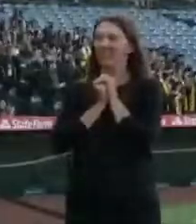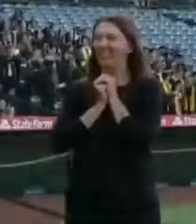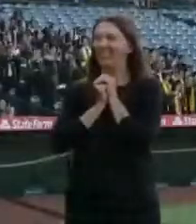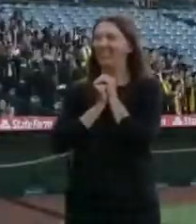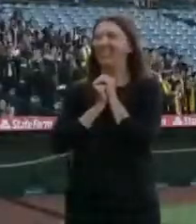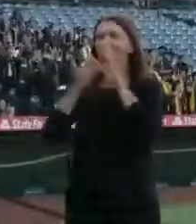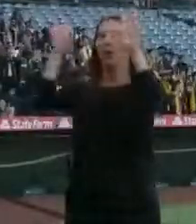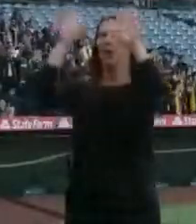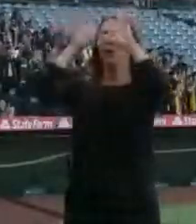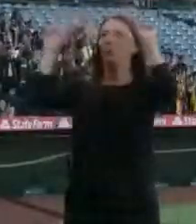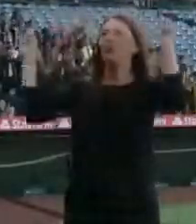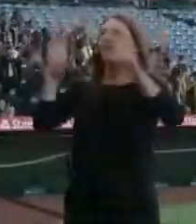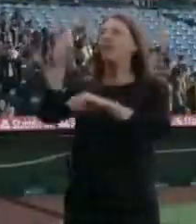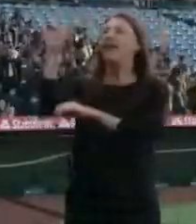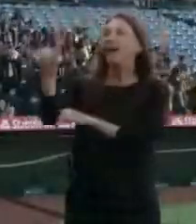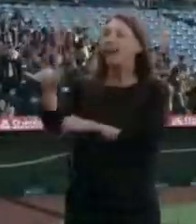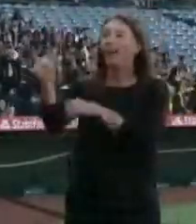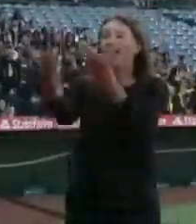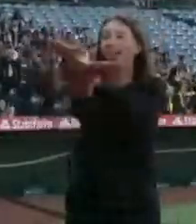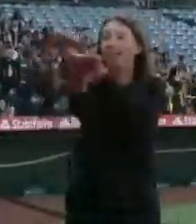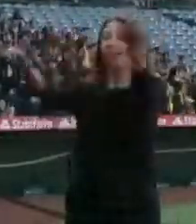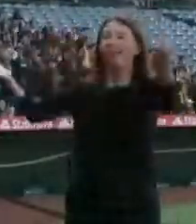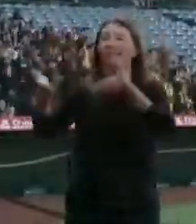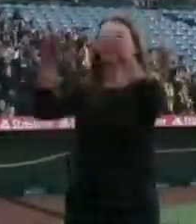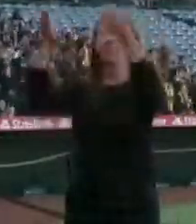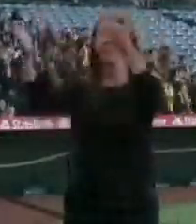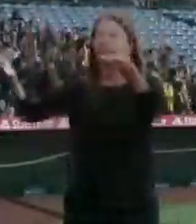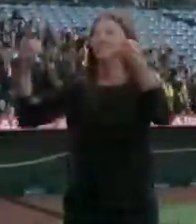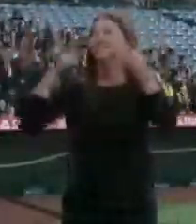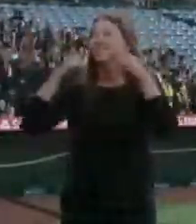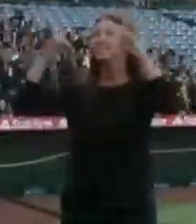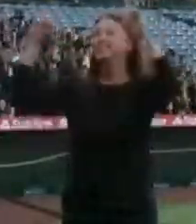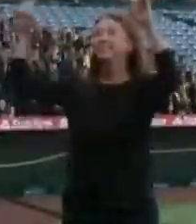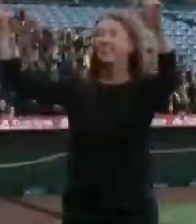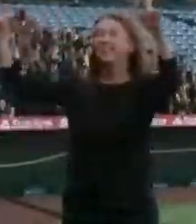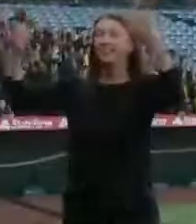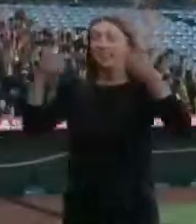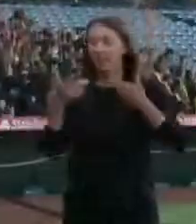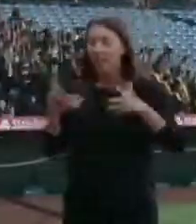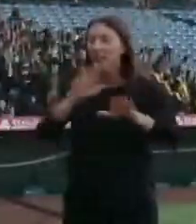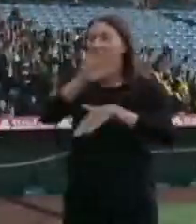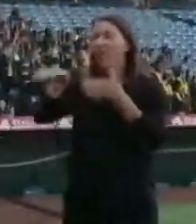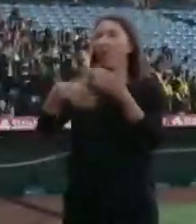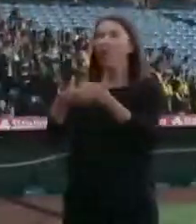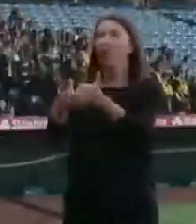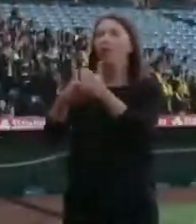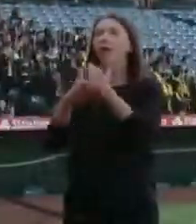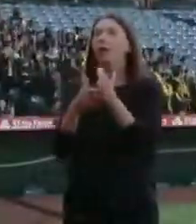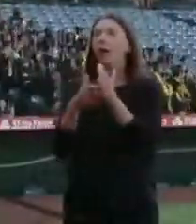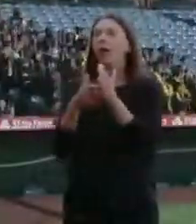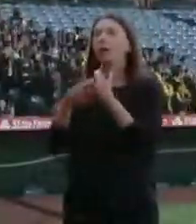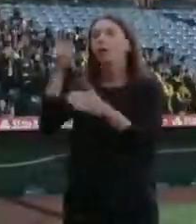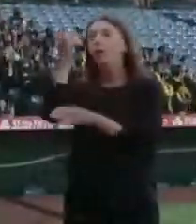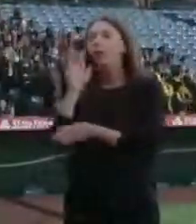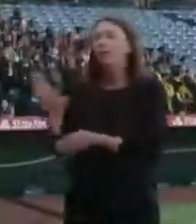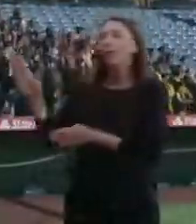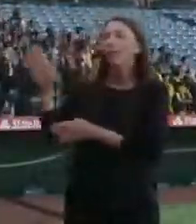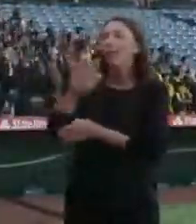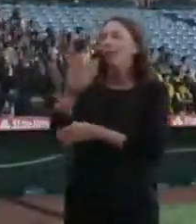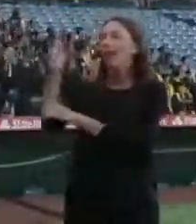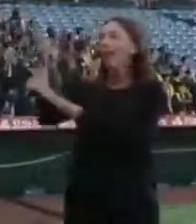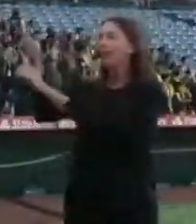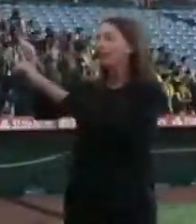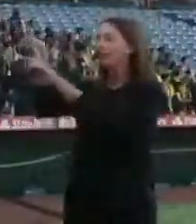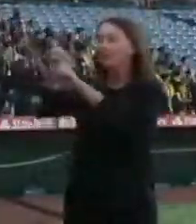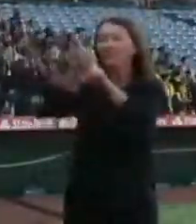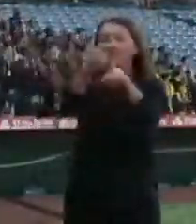President Conley, these candidates have successfully completed all the requirements for their respective degrees and